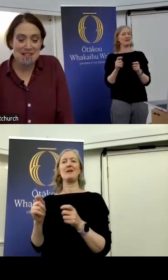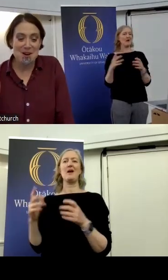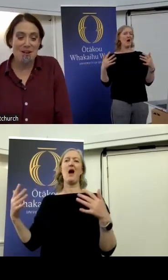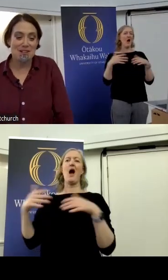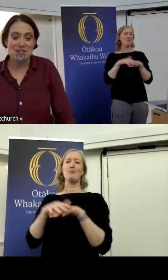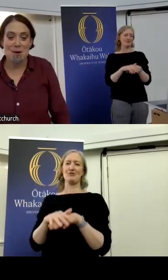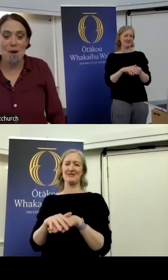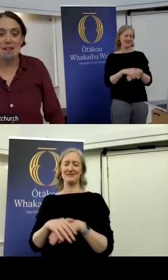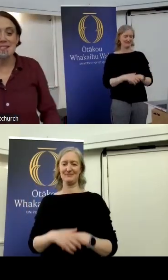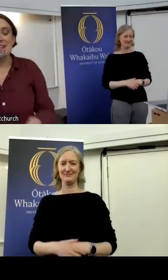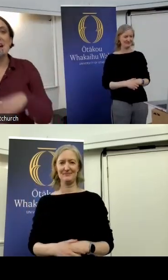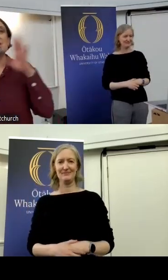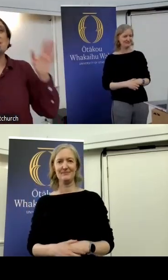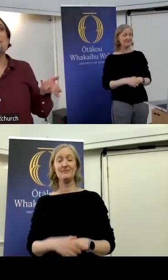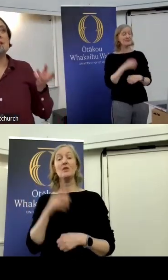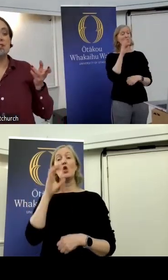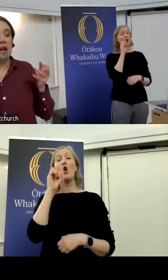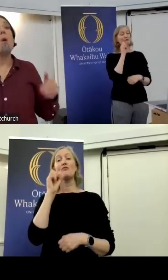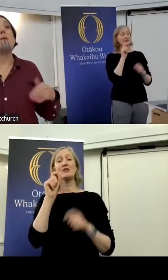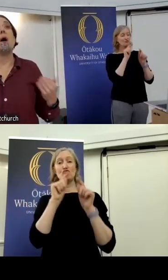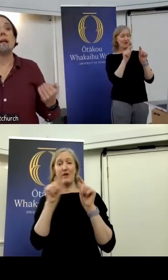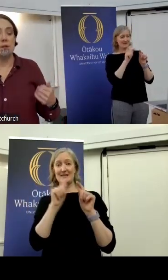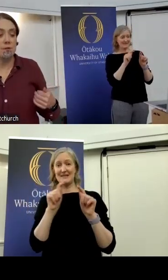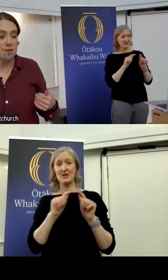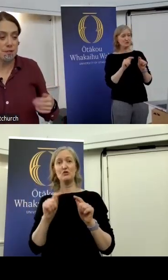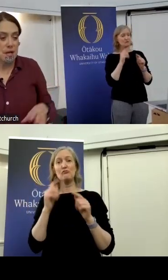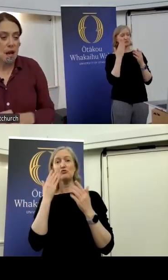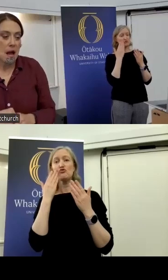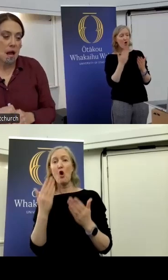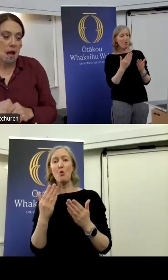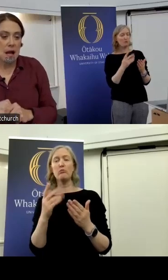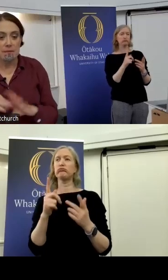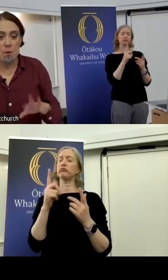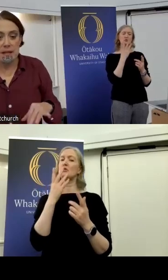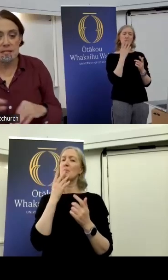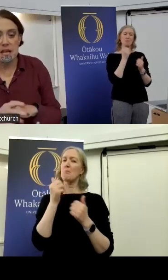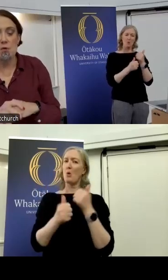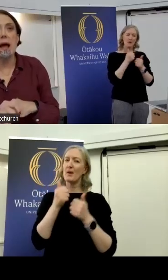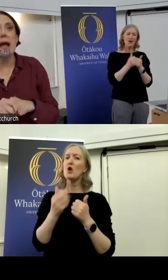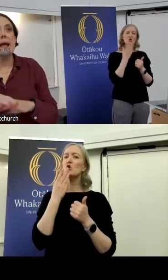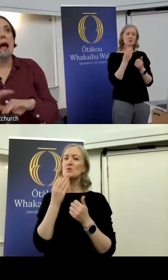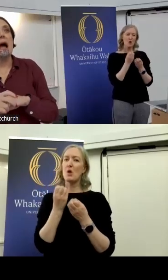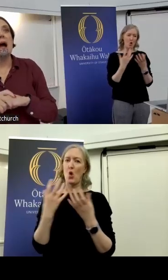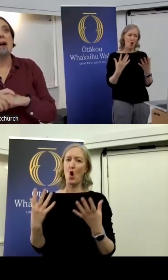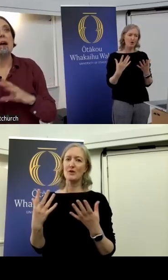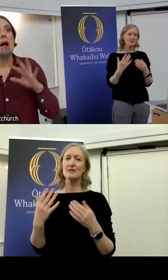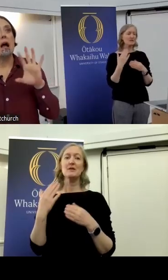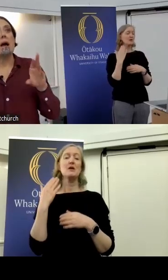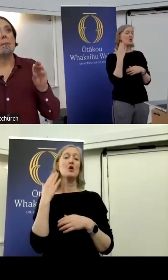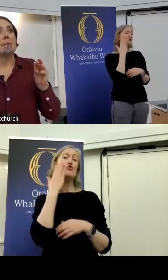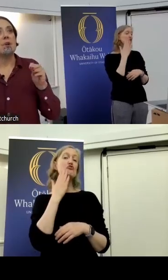The ones in orange are ones that are established and quite widely used, and the ones in grey